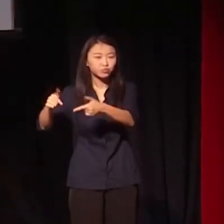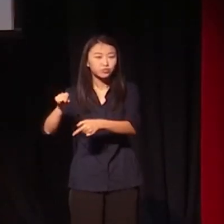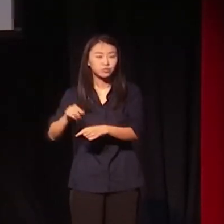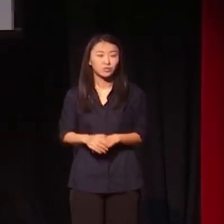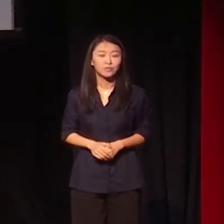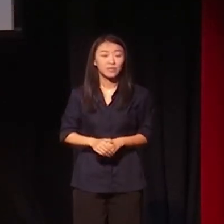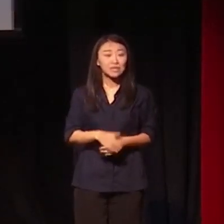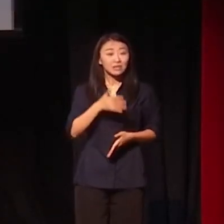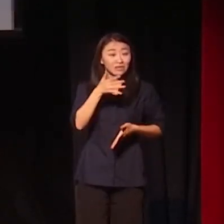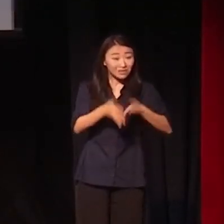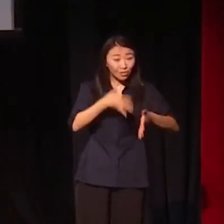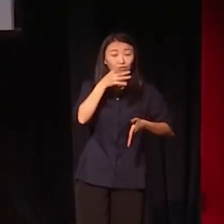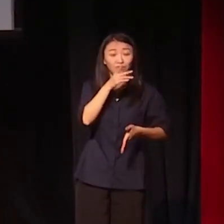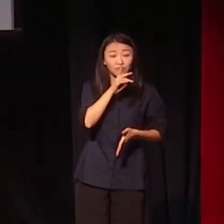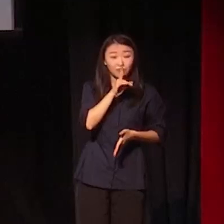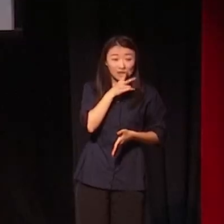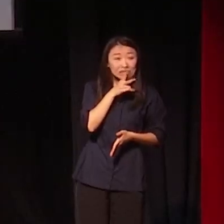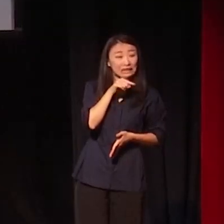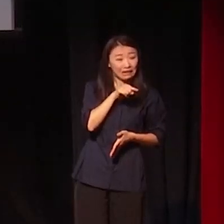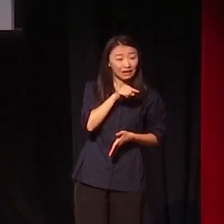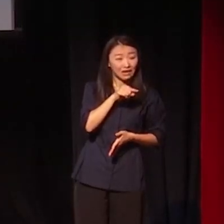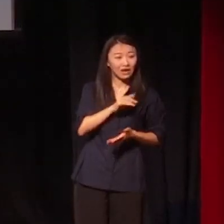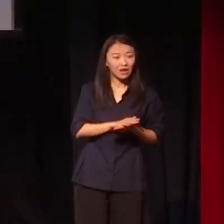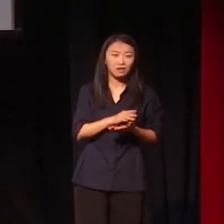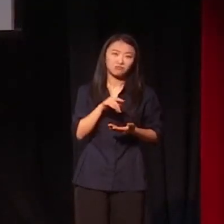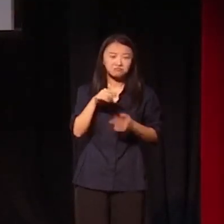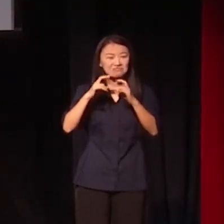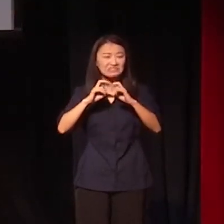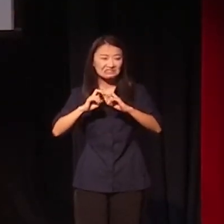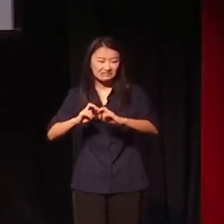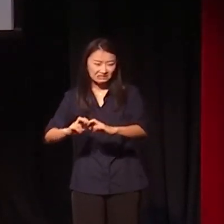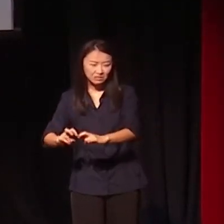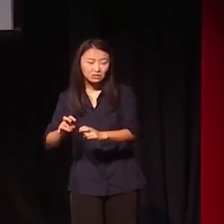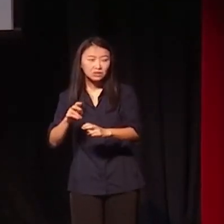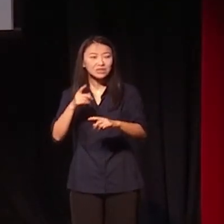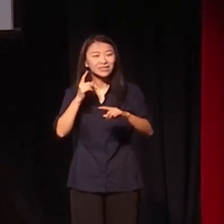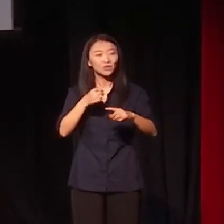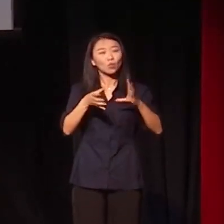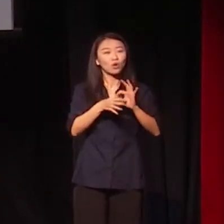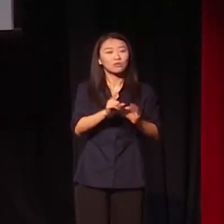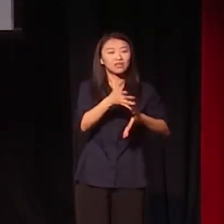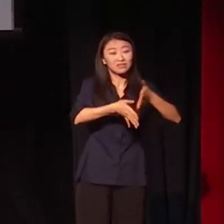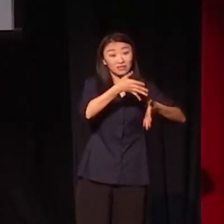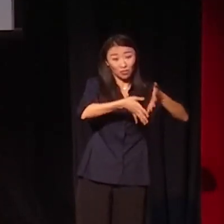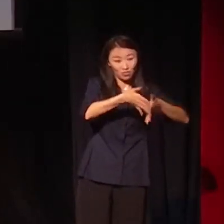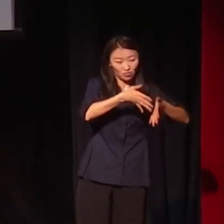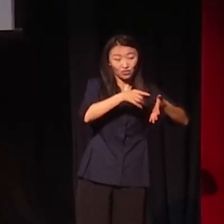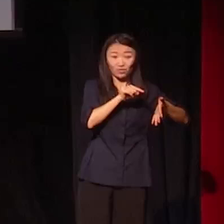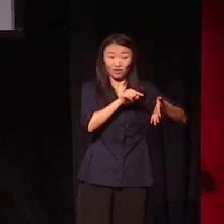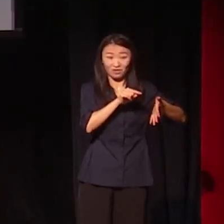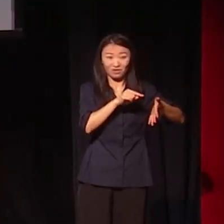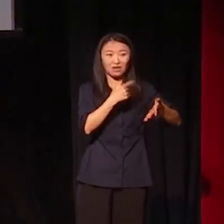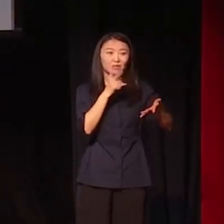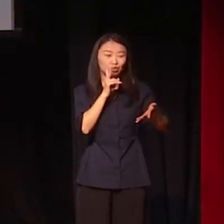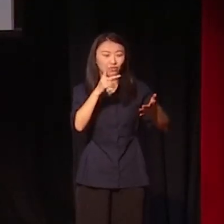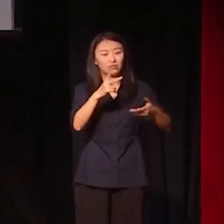And in sign language interpreting, in the field, we talk about the same threshold concepts around neutrality